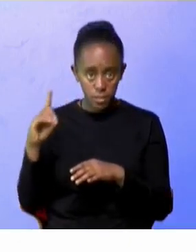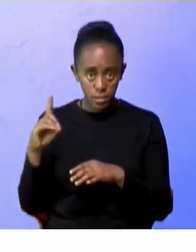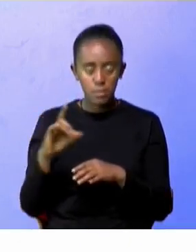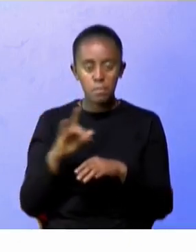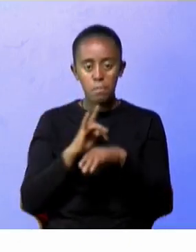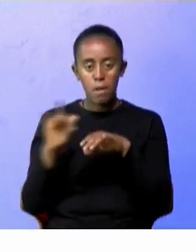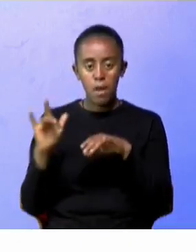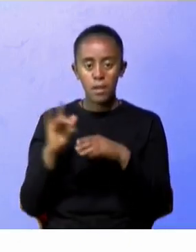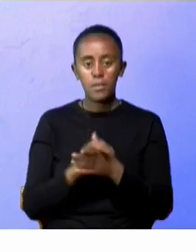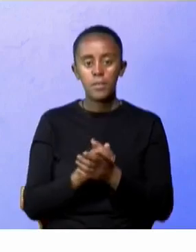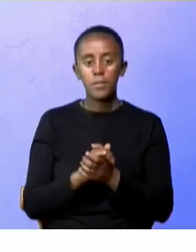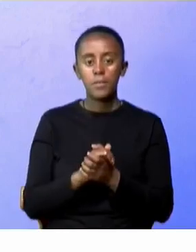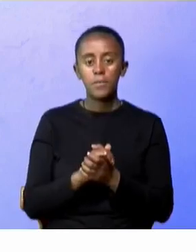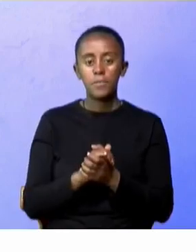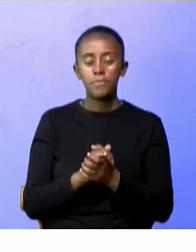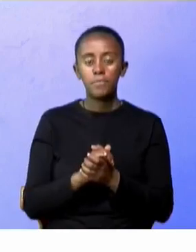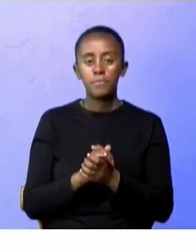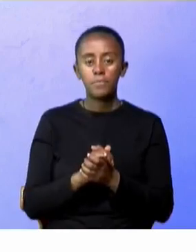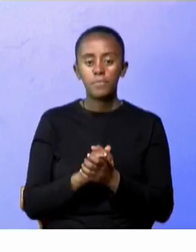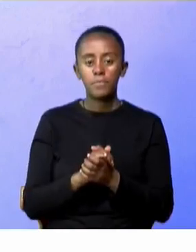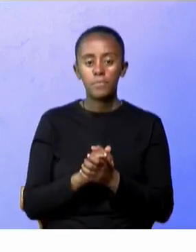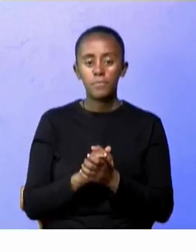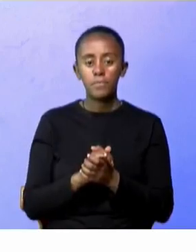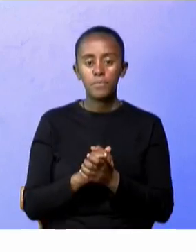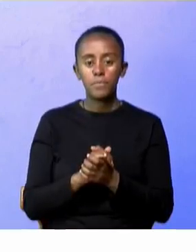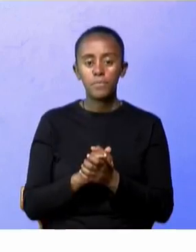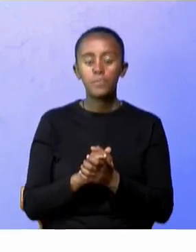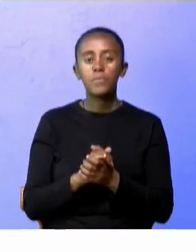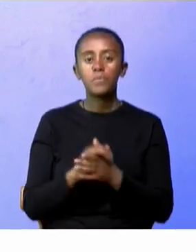blank kick.